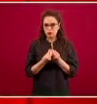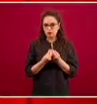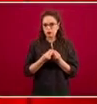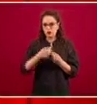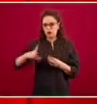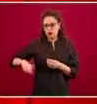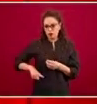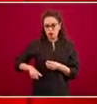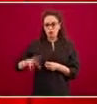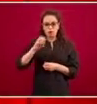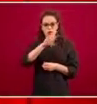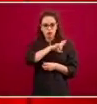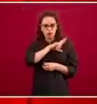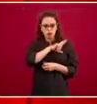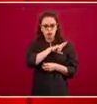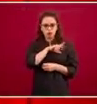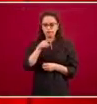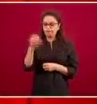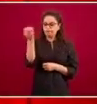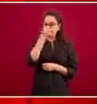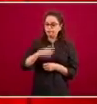health sector units